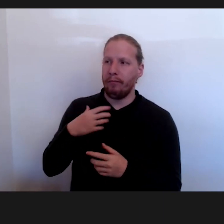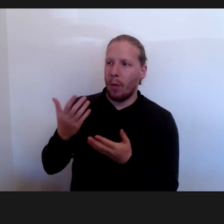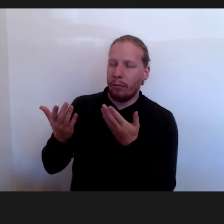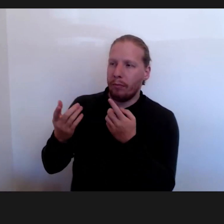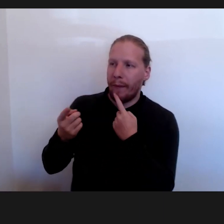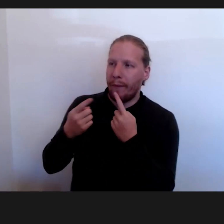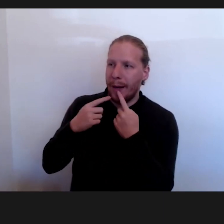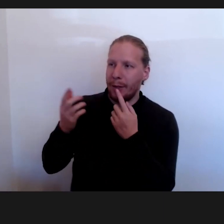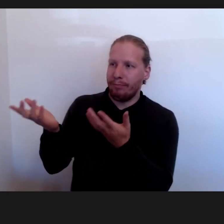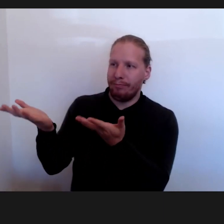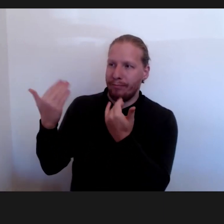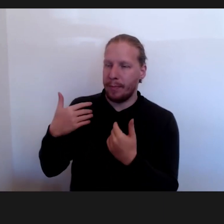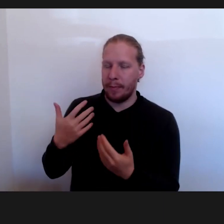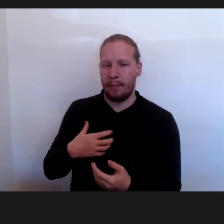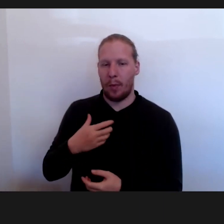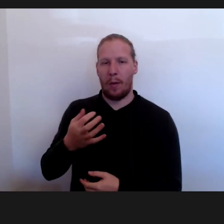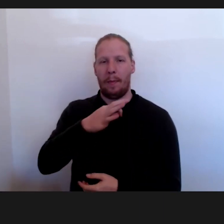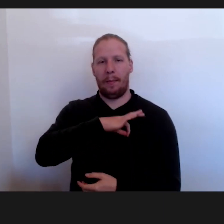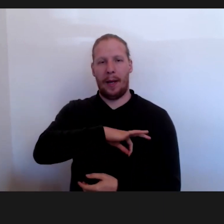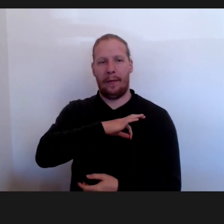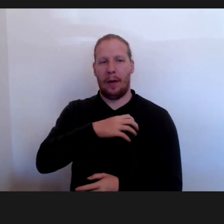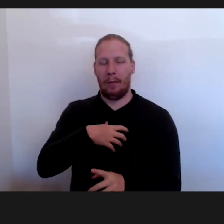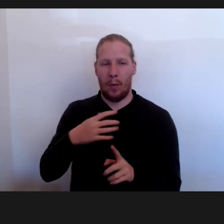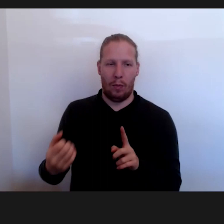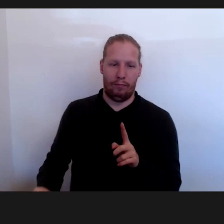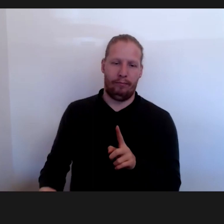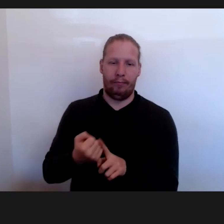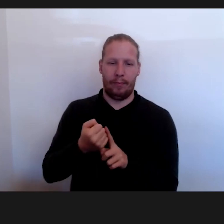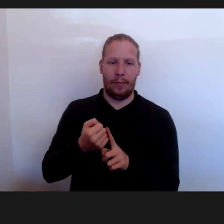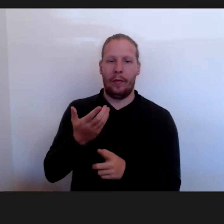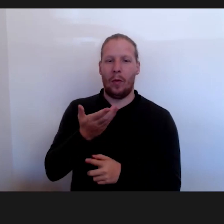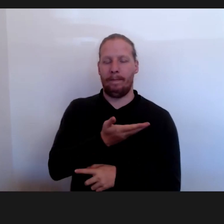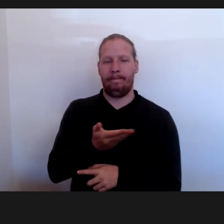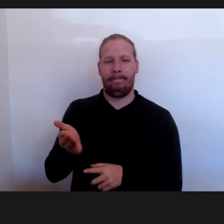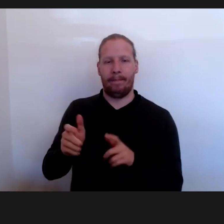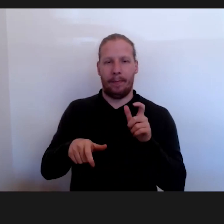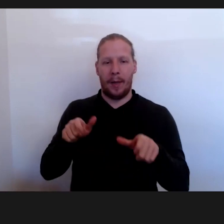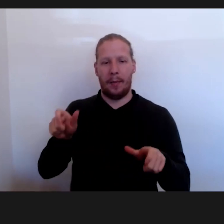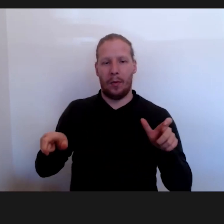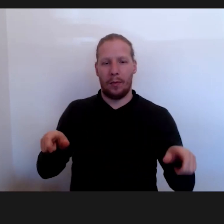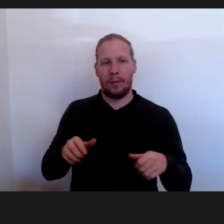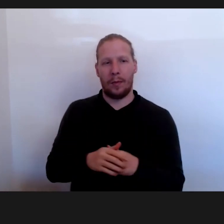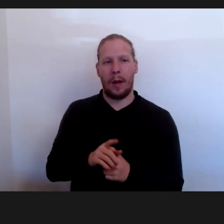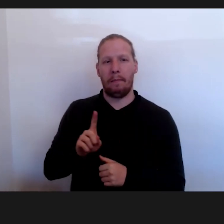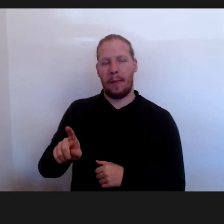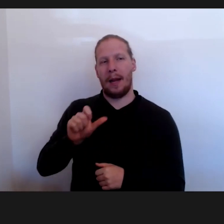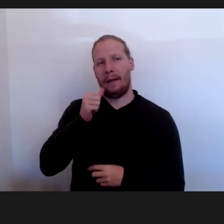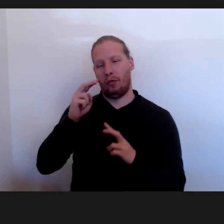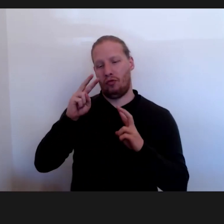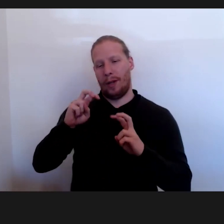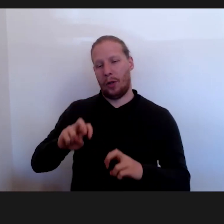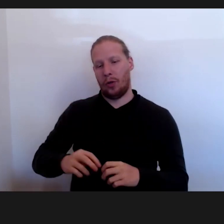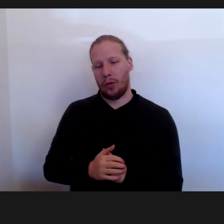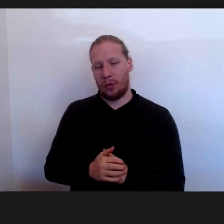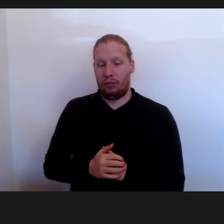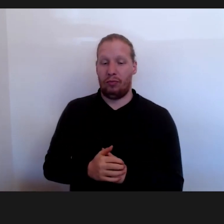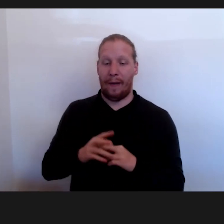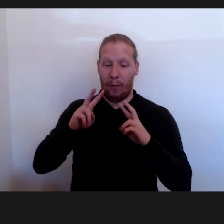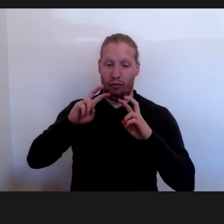more beneficial and meaningful for people. On the other hand, just research for the sake of research that just puts